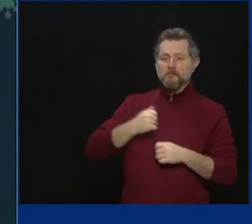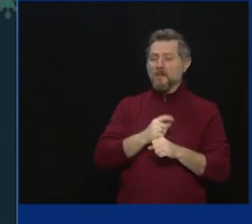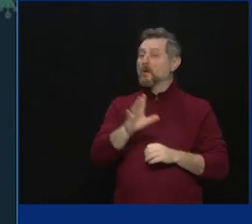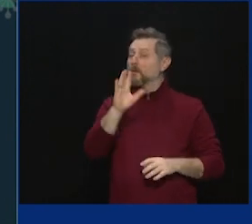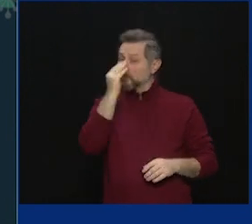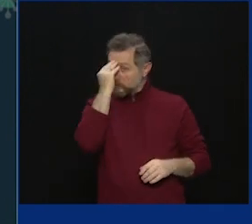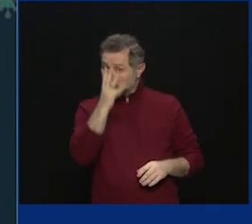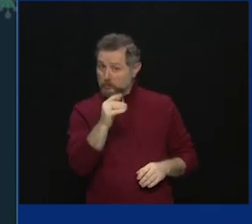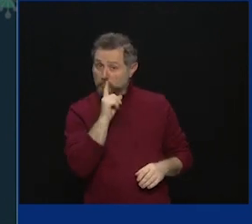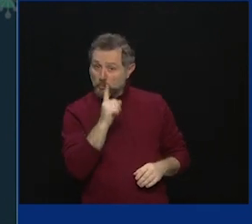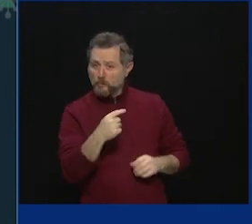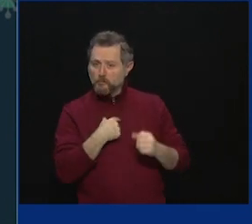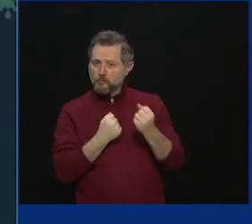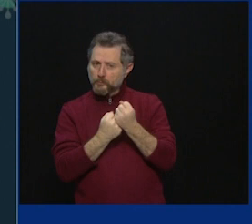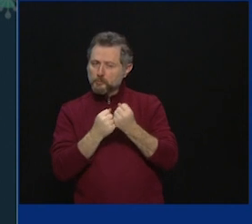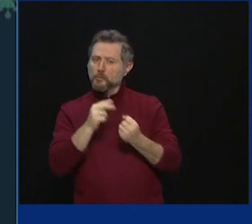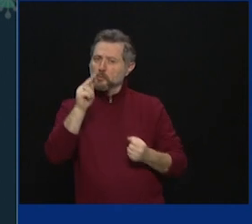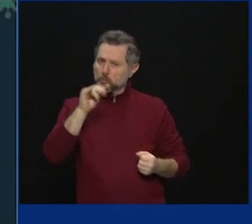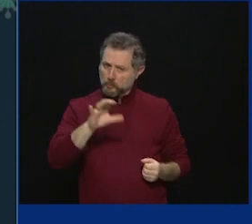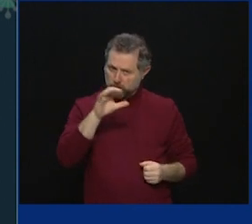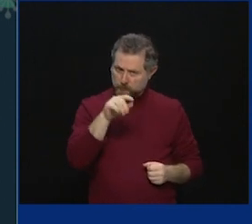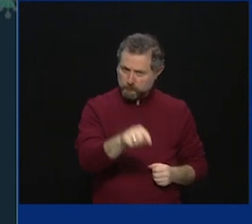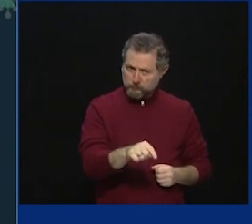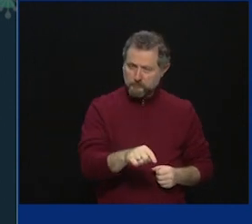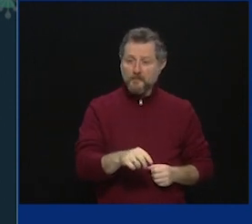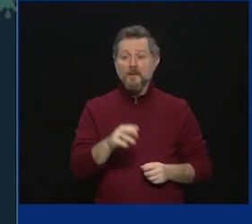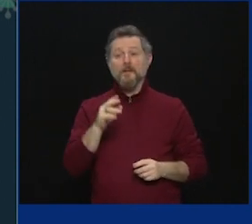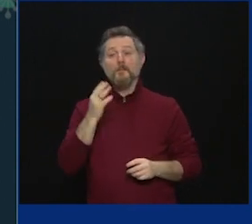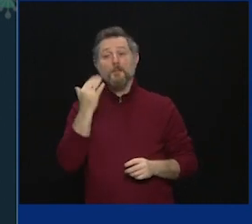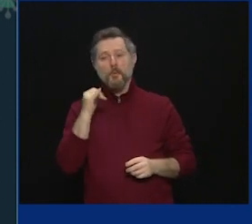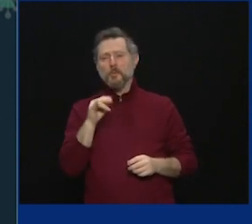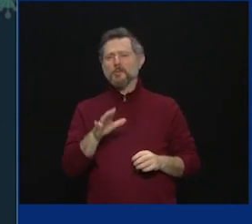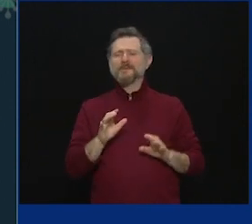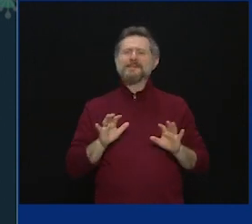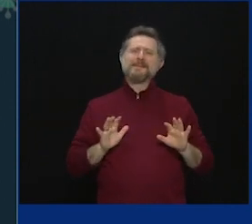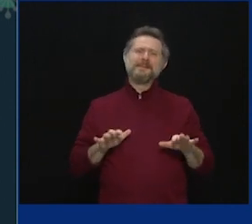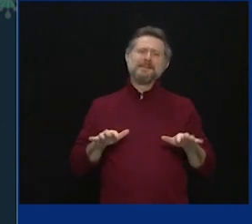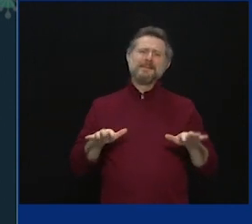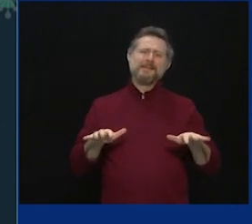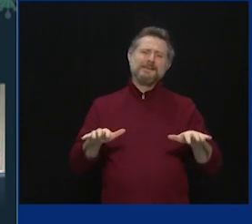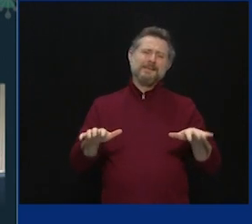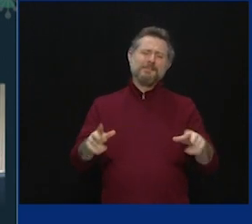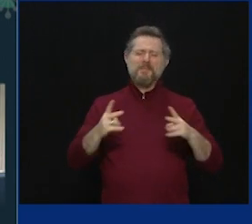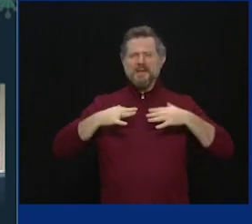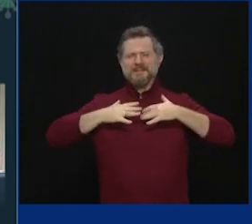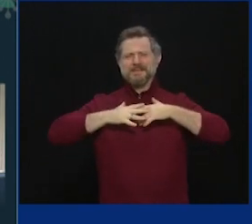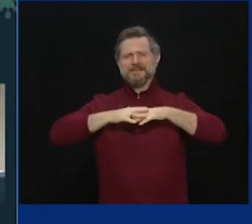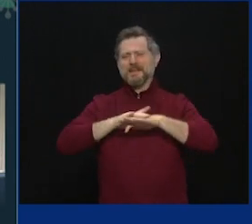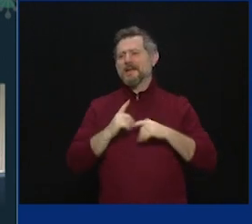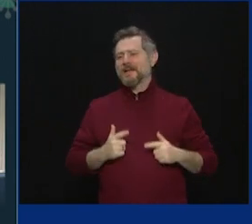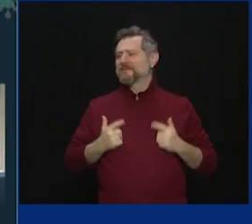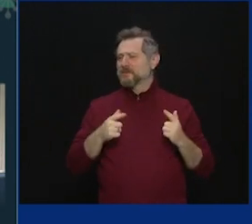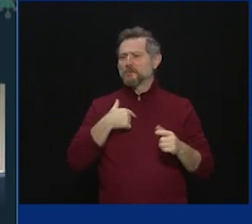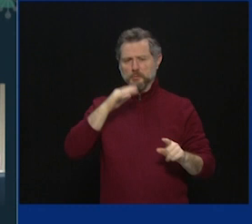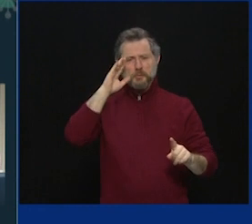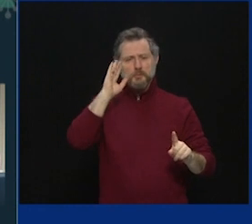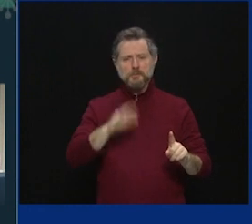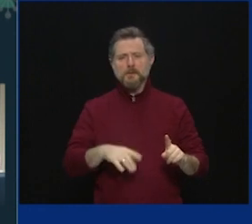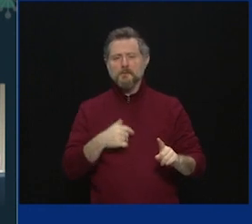support New York City, a place that, because of its dense population, we know is more vulnerable.